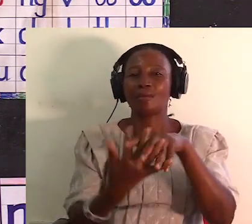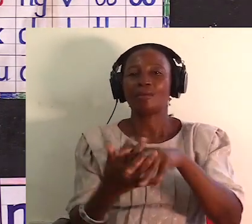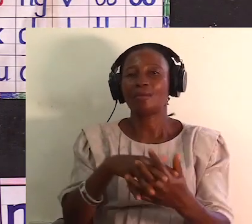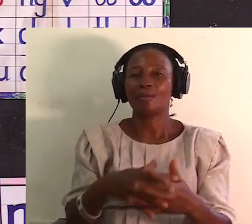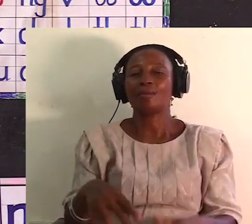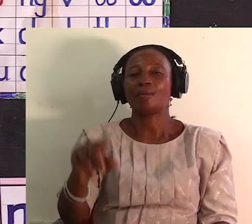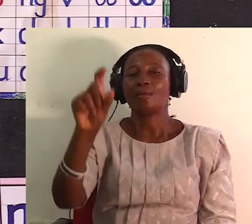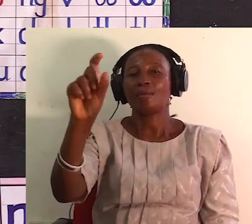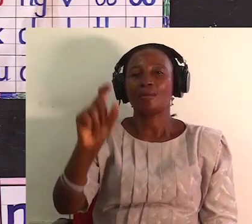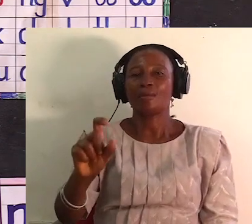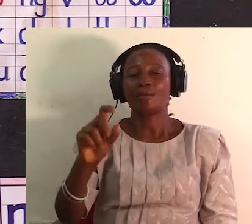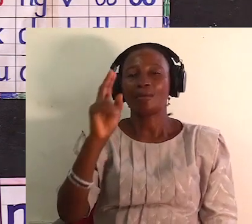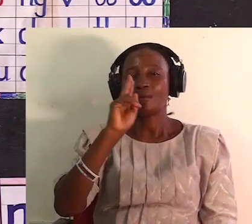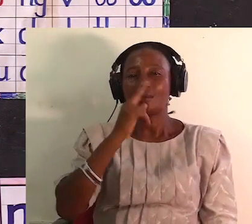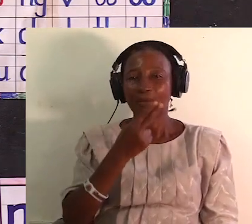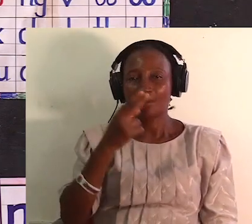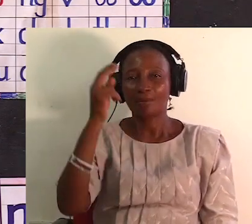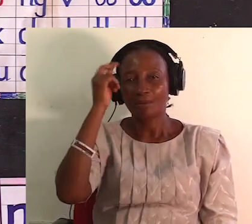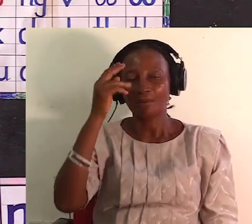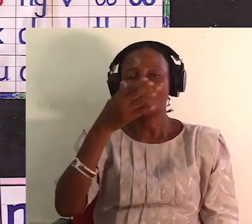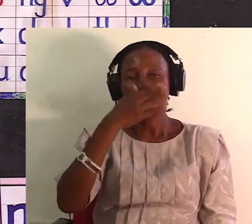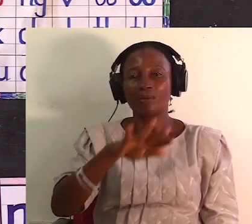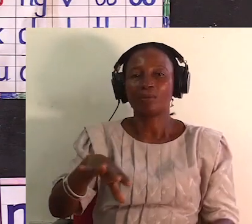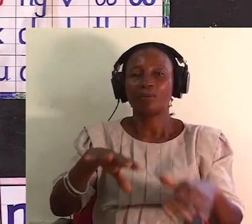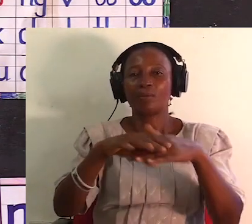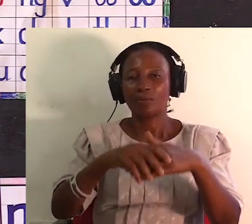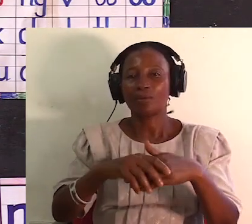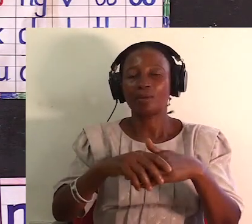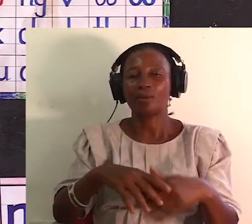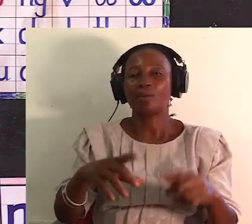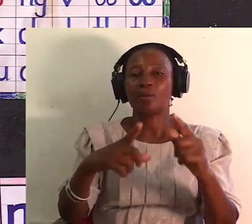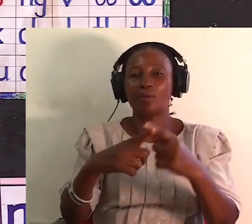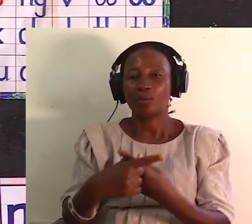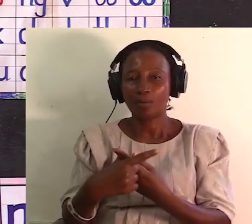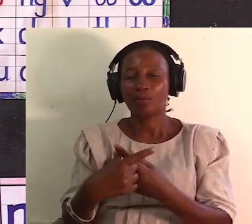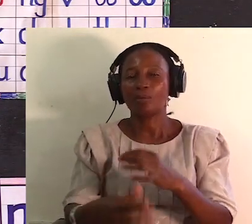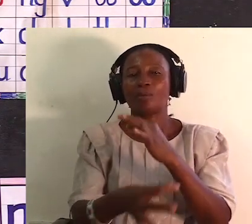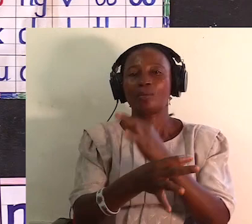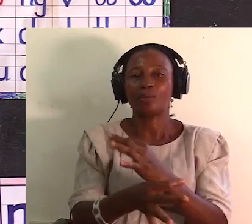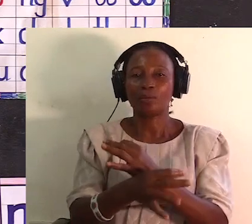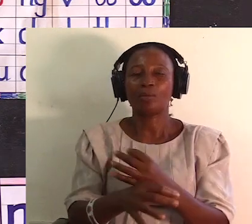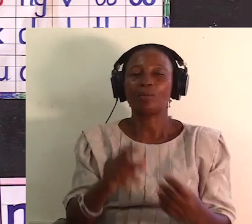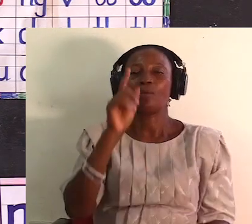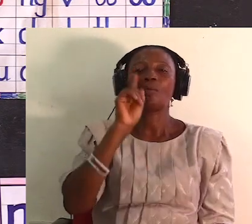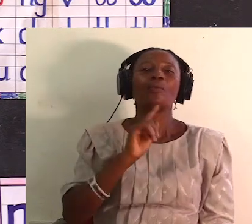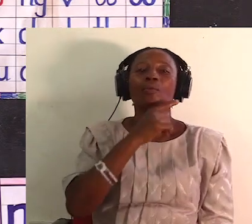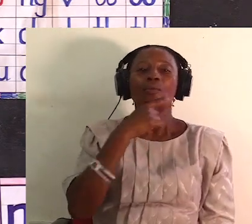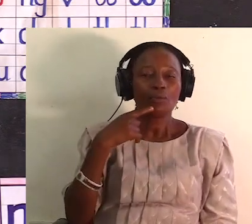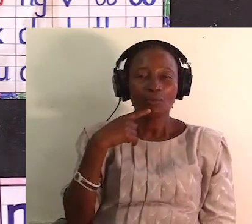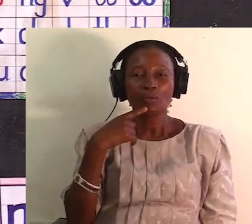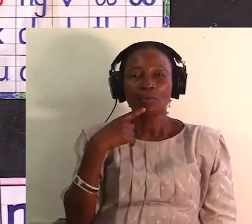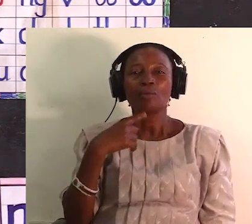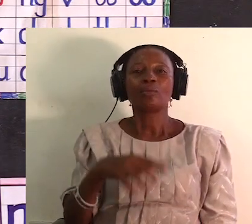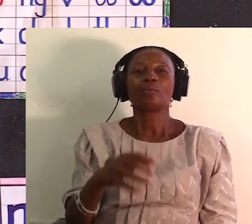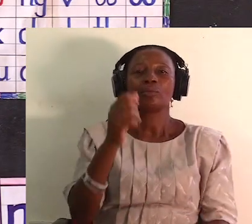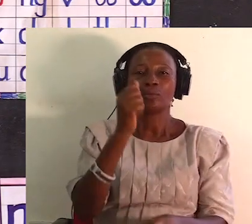to know either from a friend or any of your teachers or even your parent to make